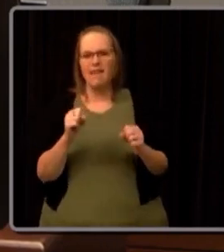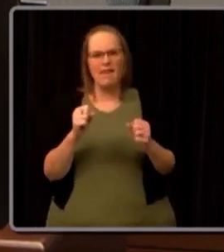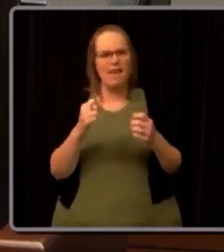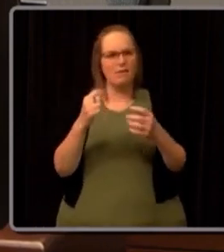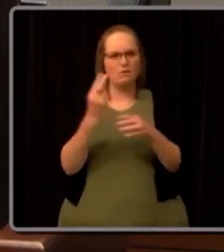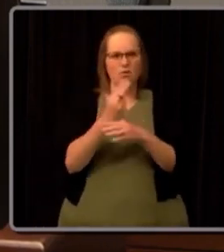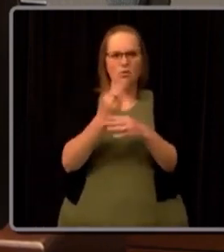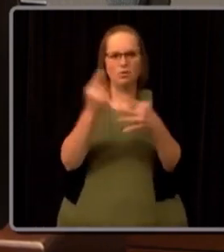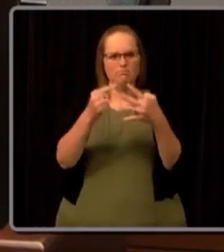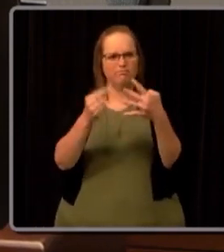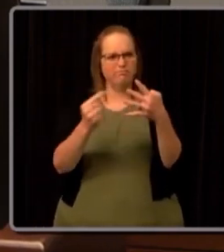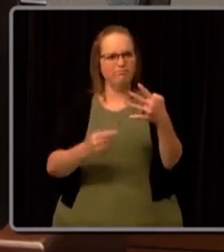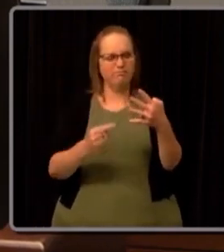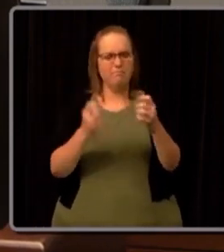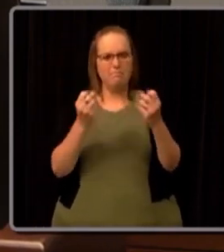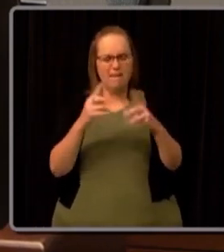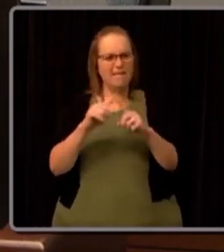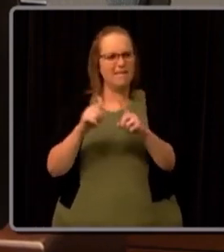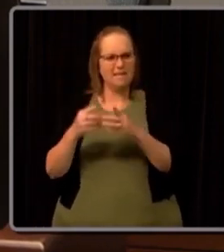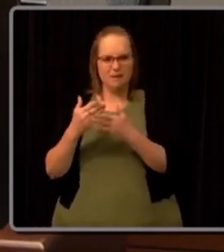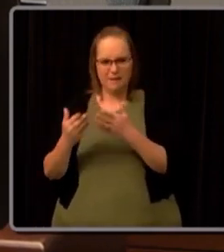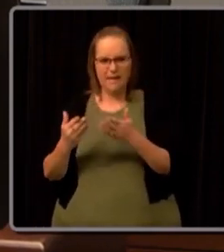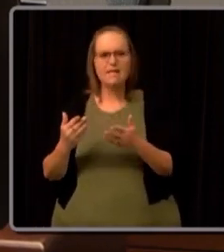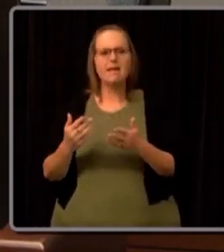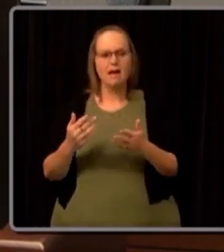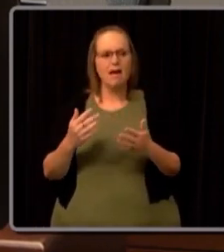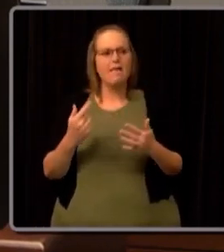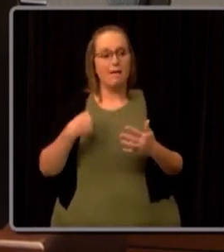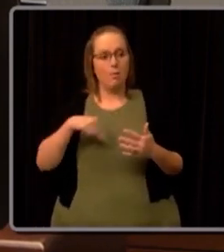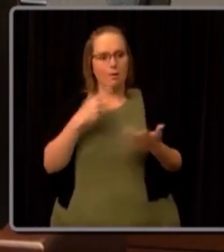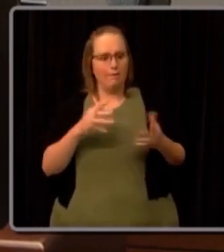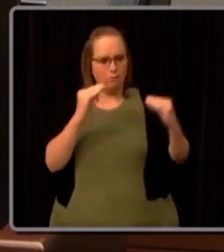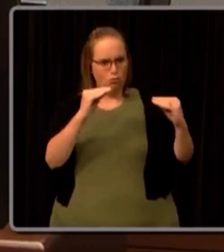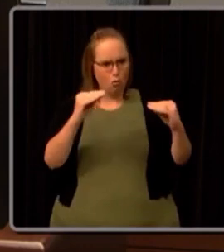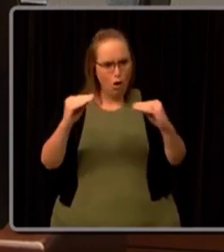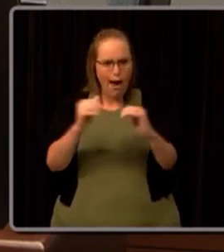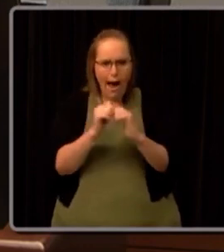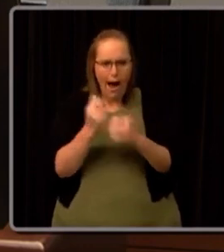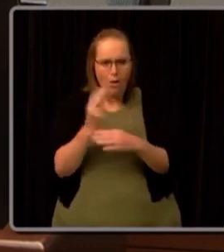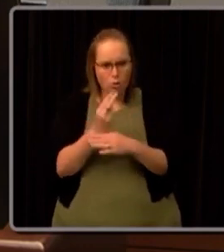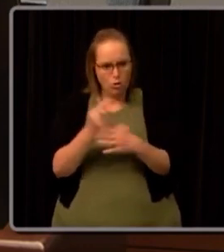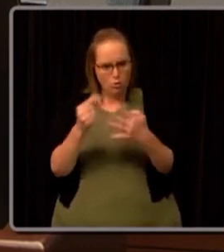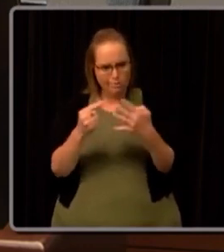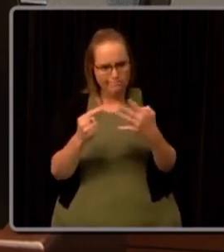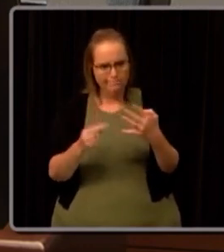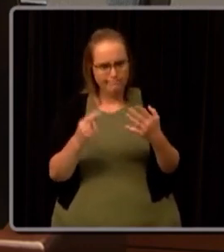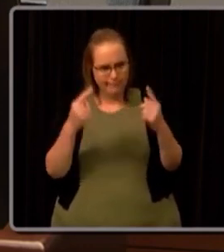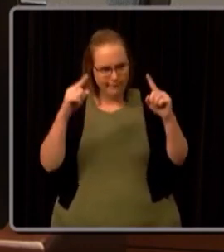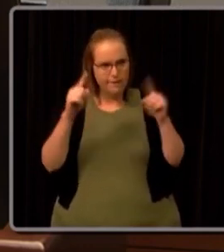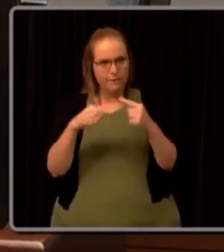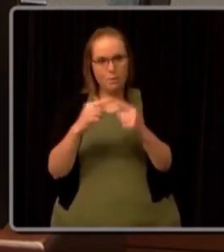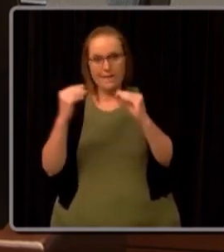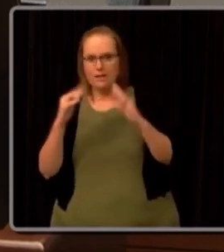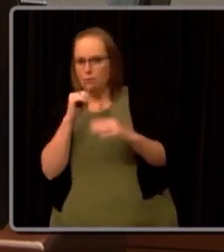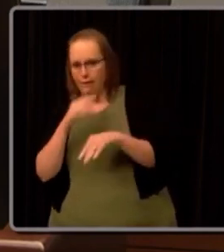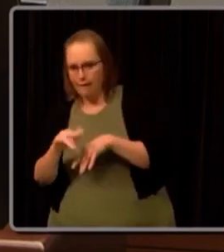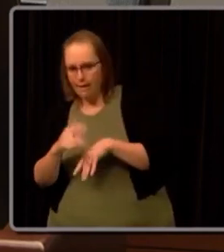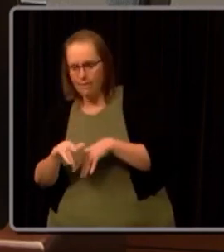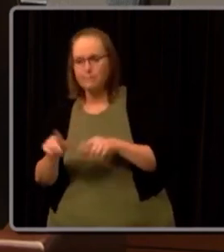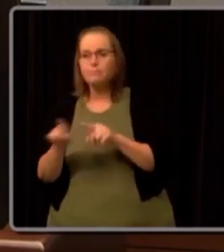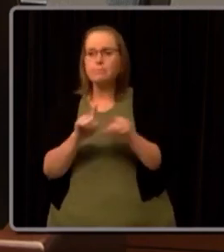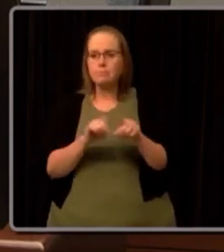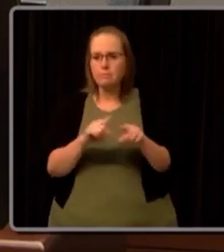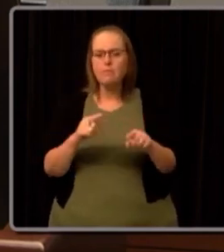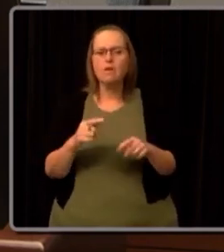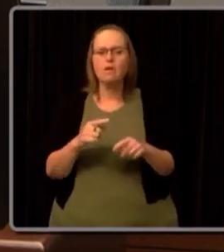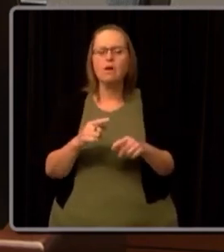charts. And these are all things that are taught to our students on how to use those effectively when the teacher isn't available. And then also there's a huge